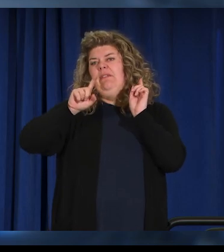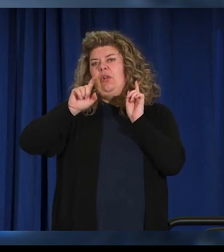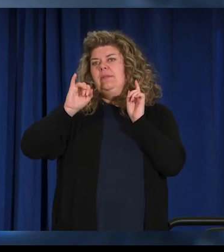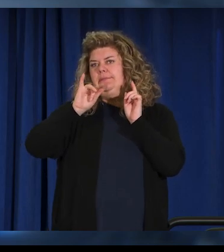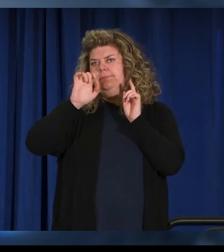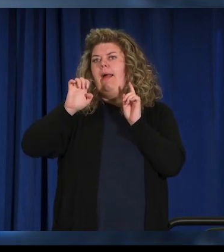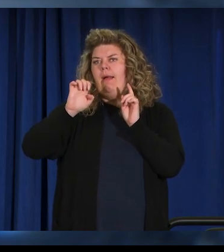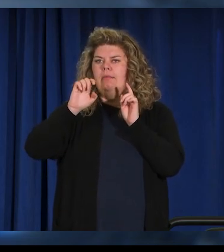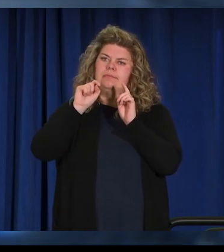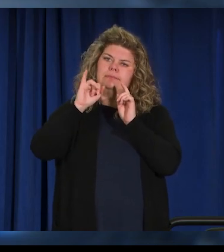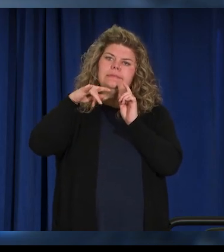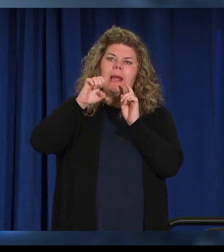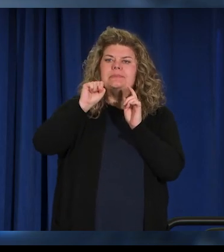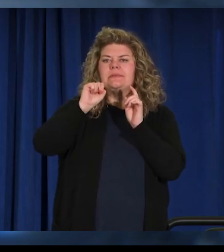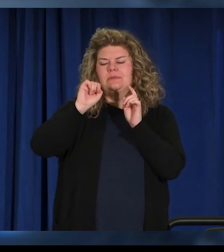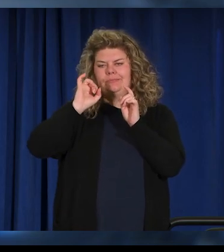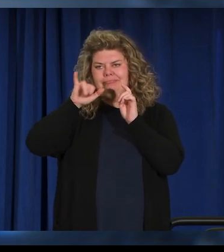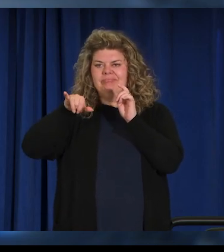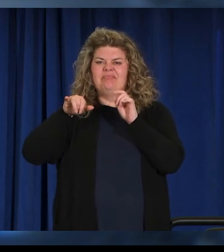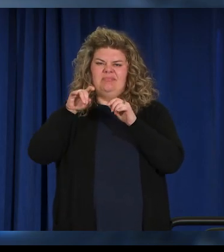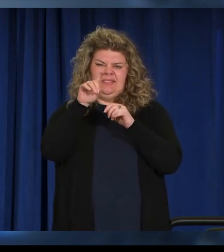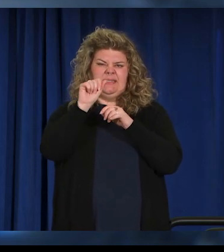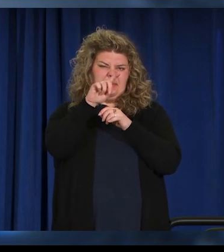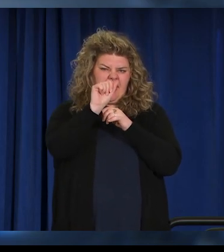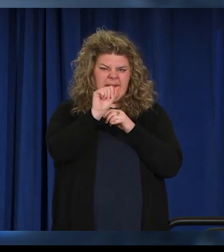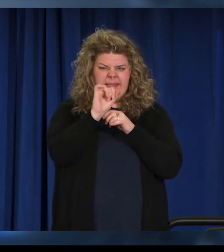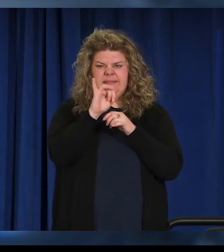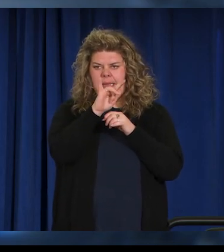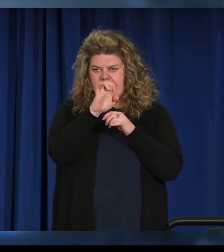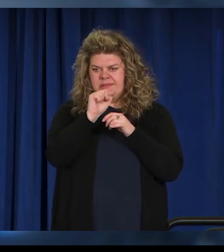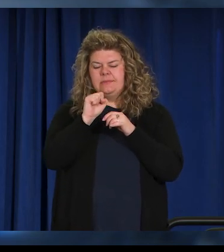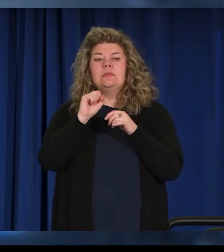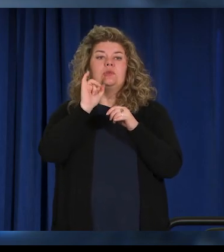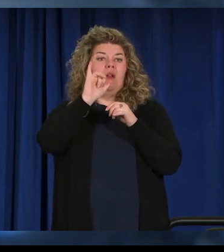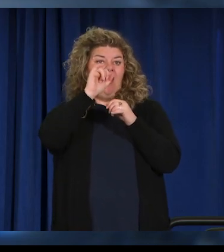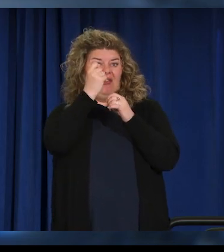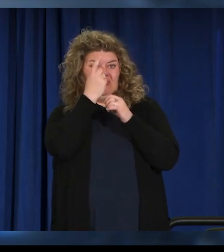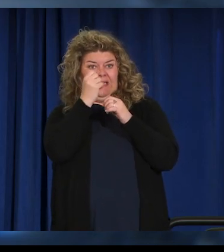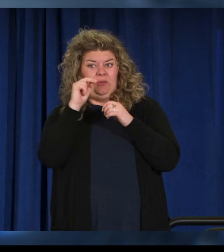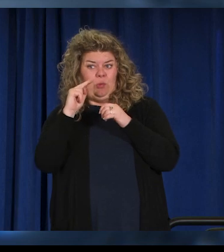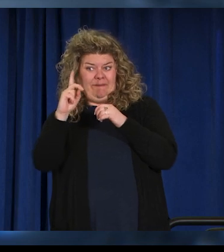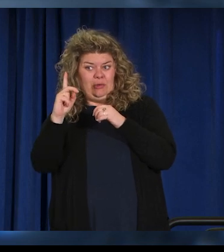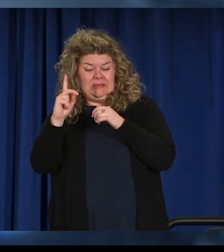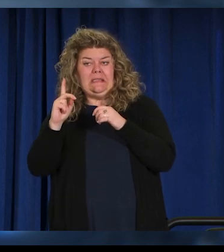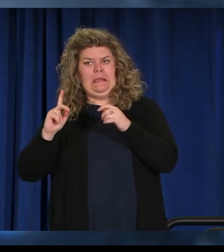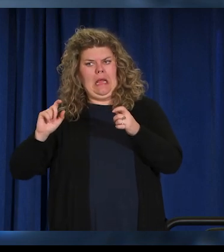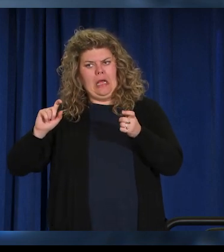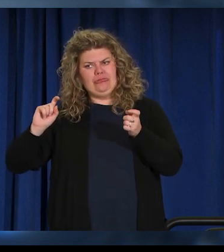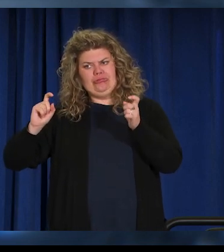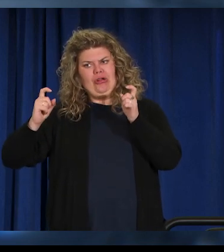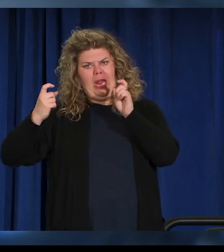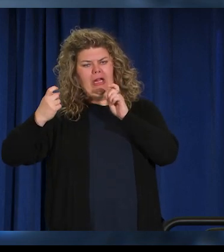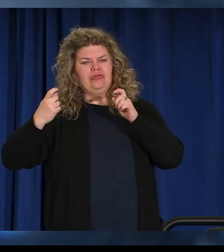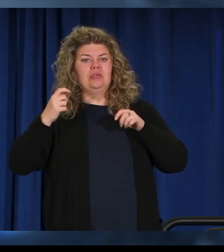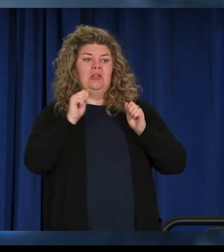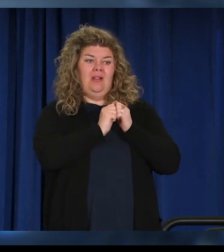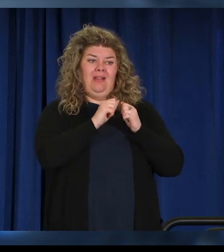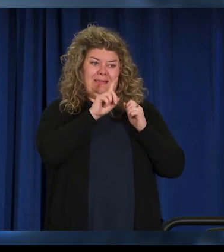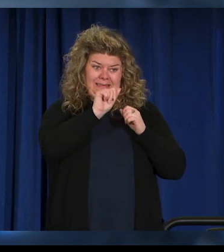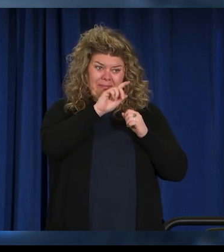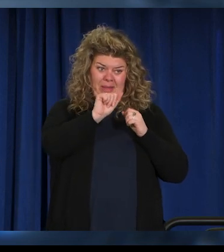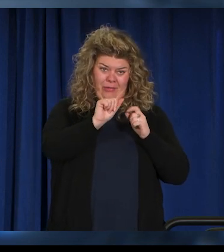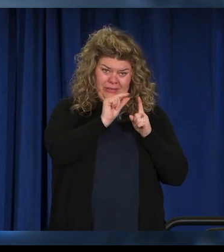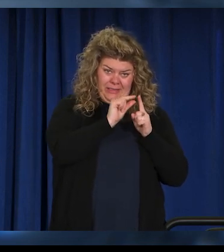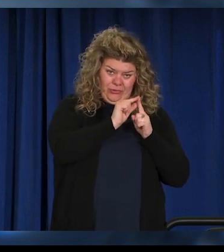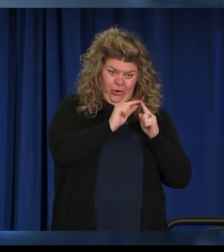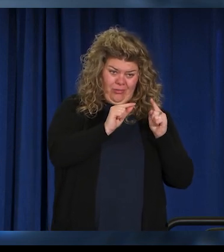experienced as disabilities, and so our understanding of neurodiversity has evolved alongside our understanding of disability,